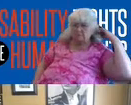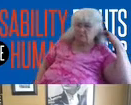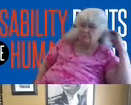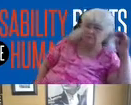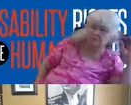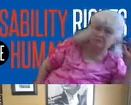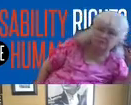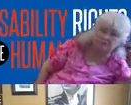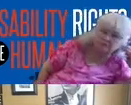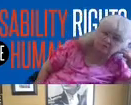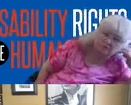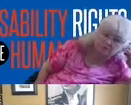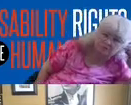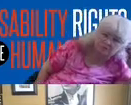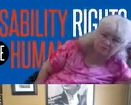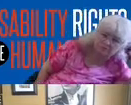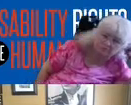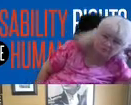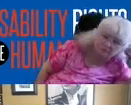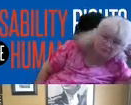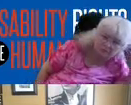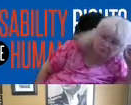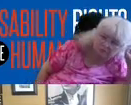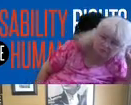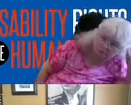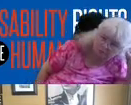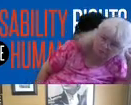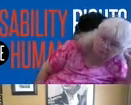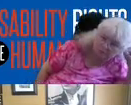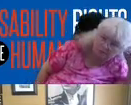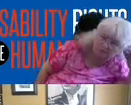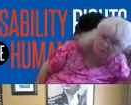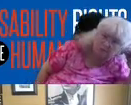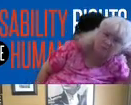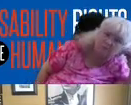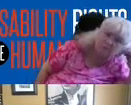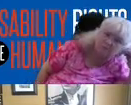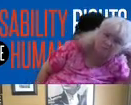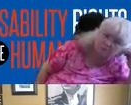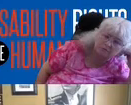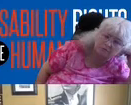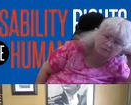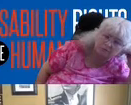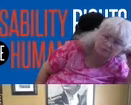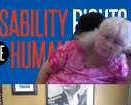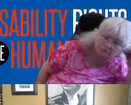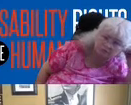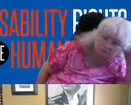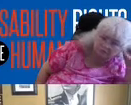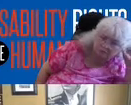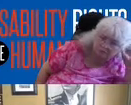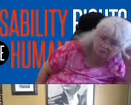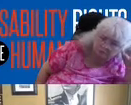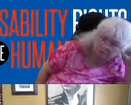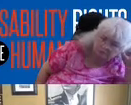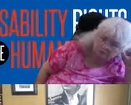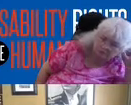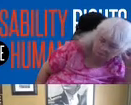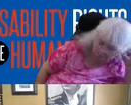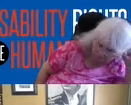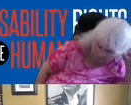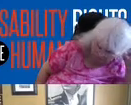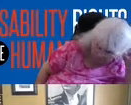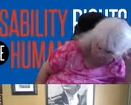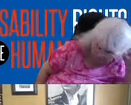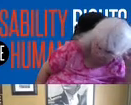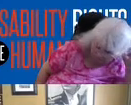of the time meetings, and you can request host if you need to have a recording of the meeting to go back and watch. It's a really